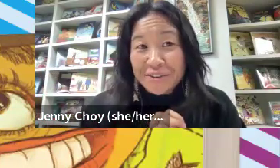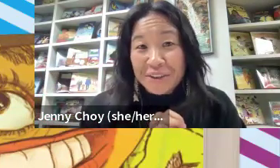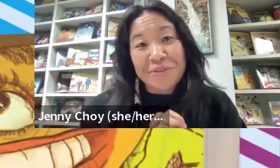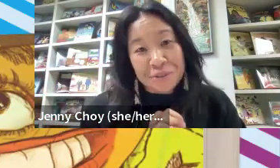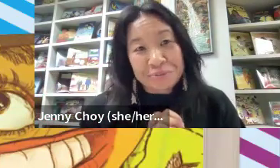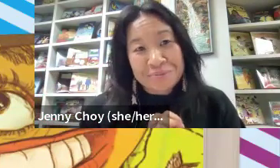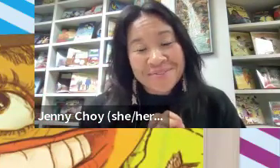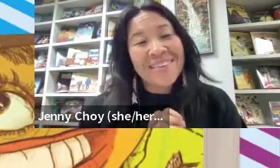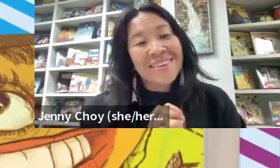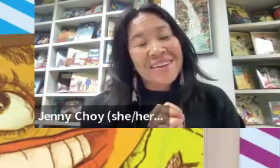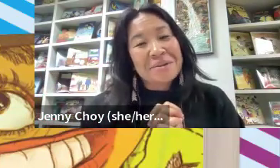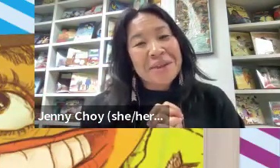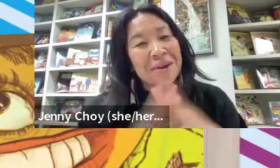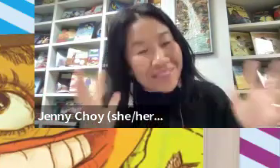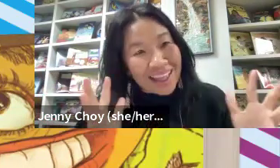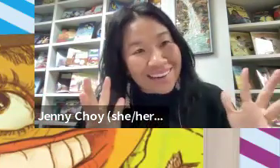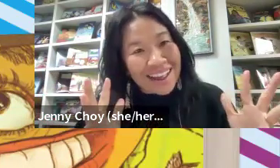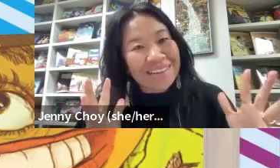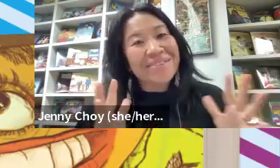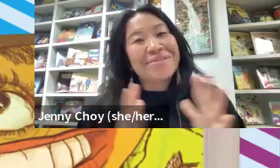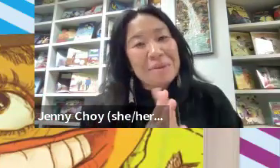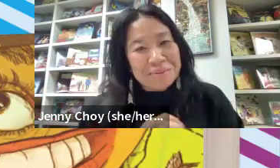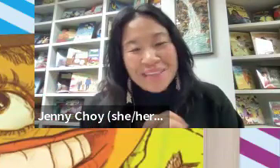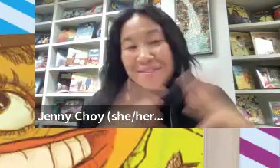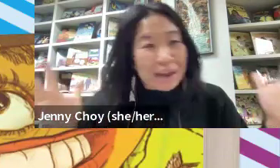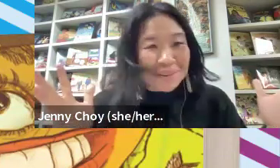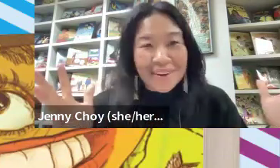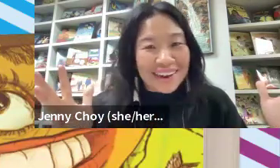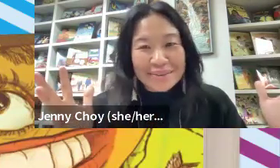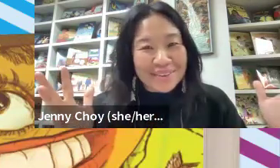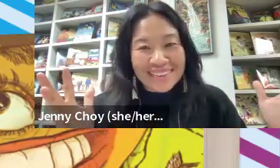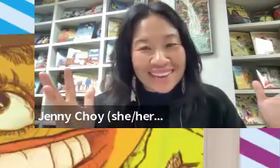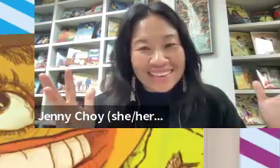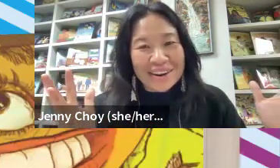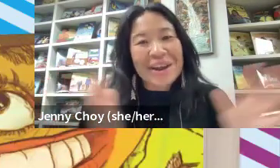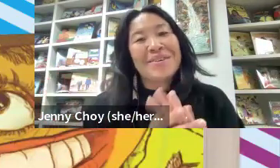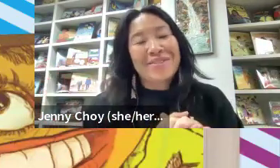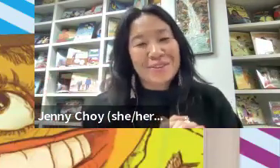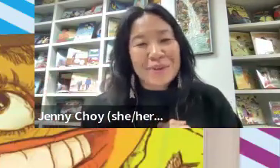good care of yourselves too. And on that, that wraps up our title